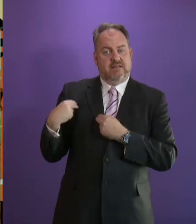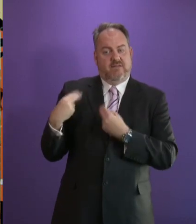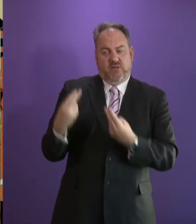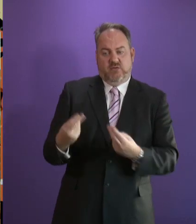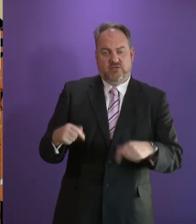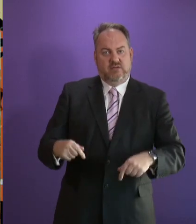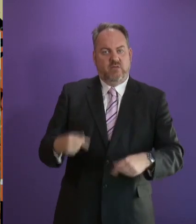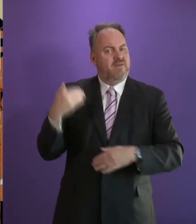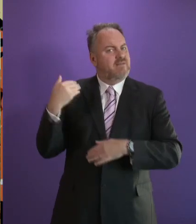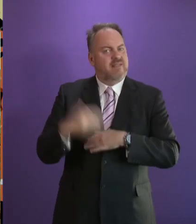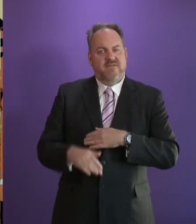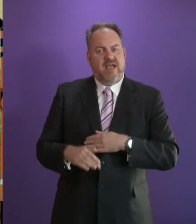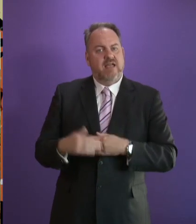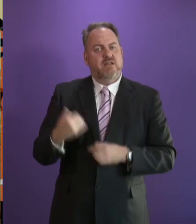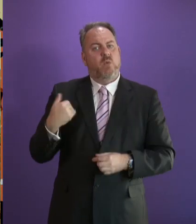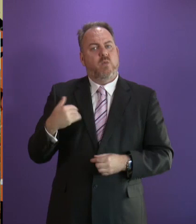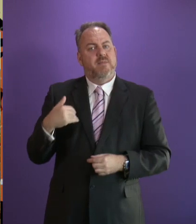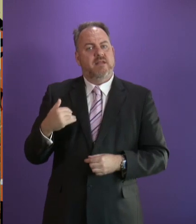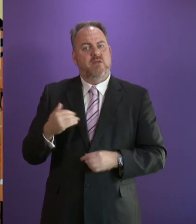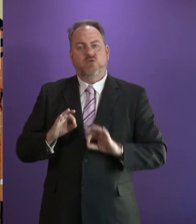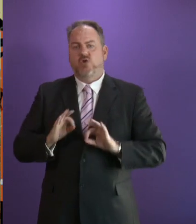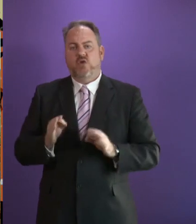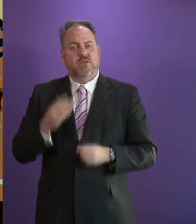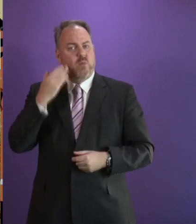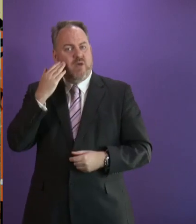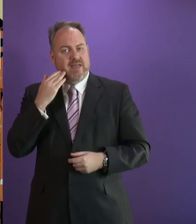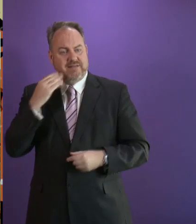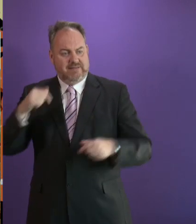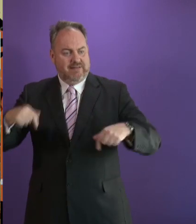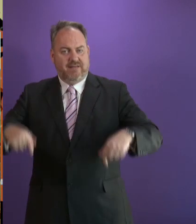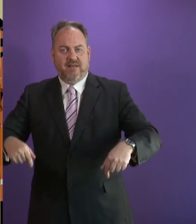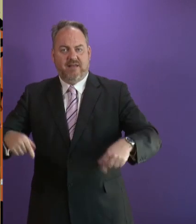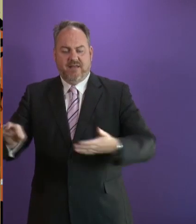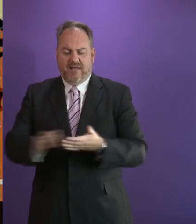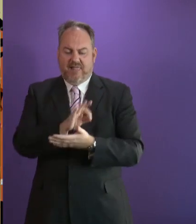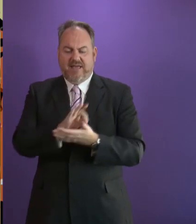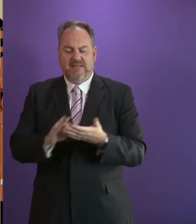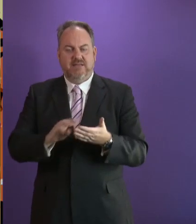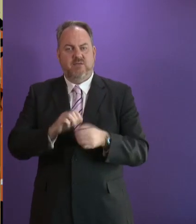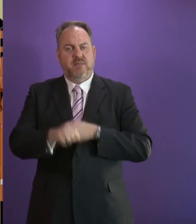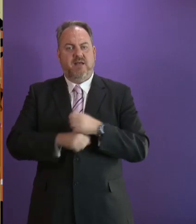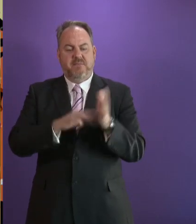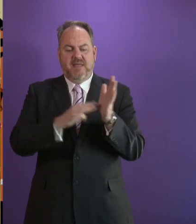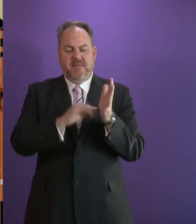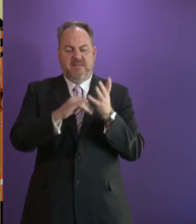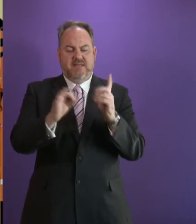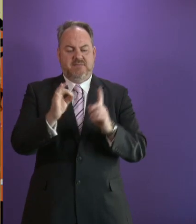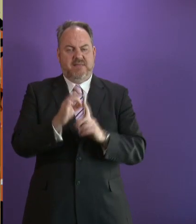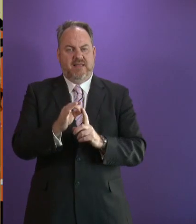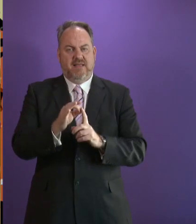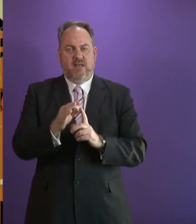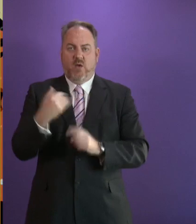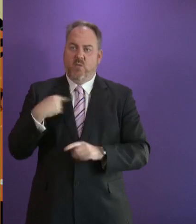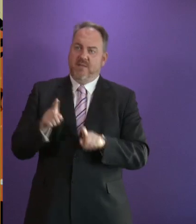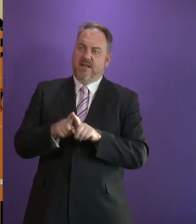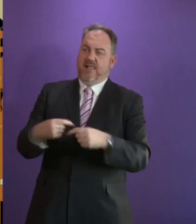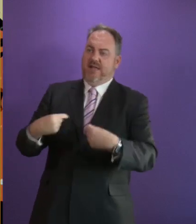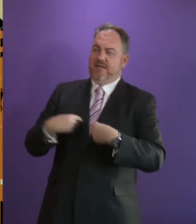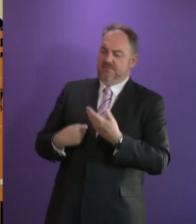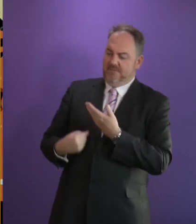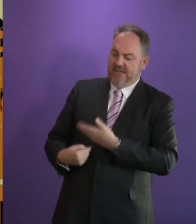seats. Okay? A woman who looks like me has never been elected to one of these seats. But